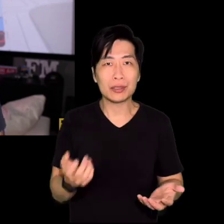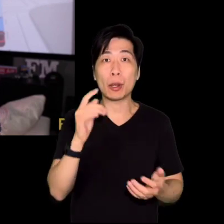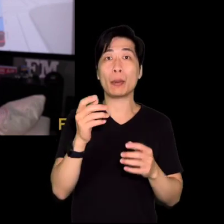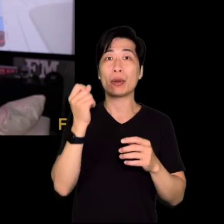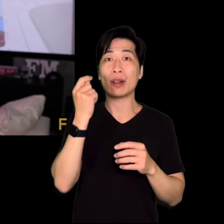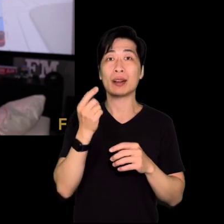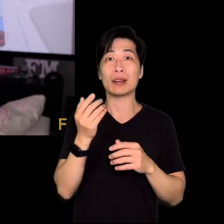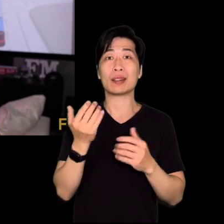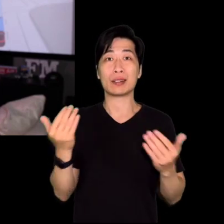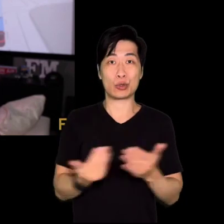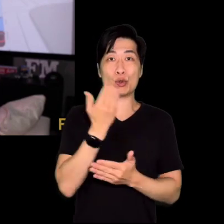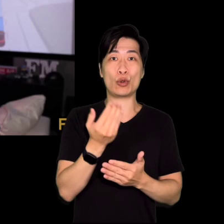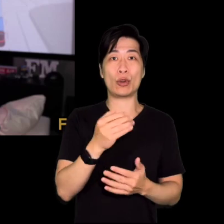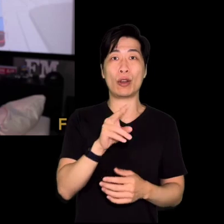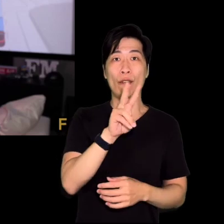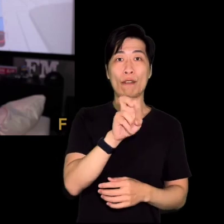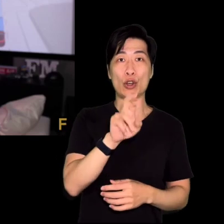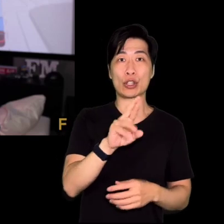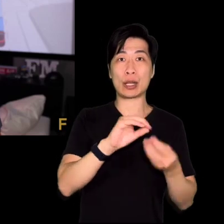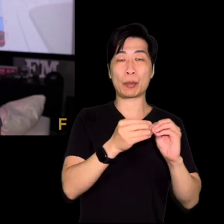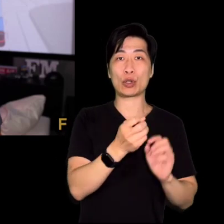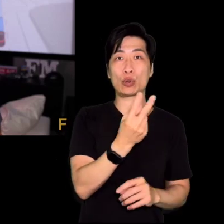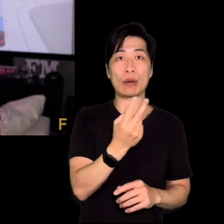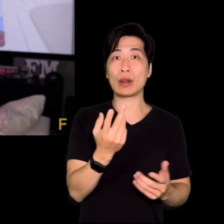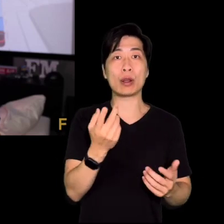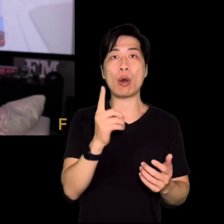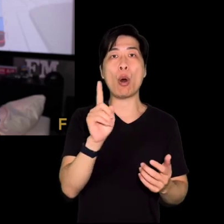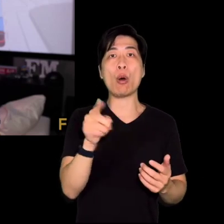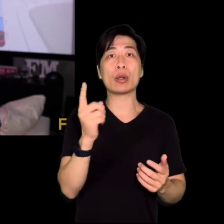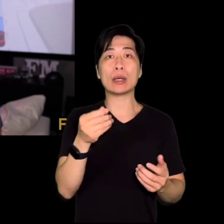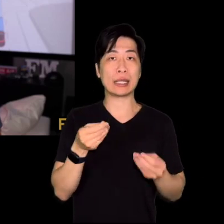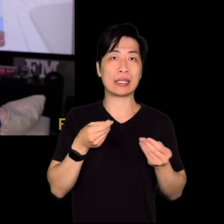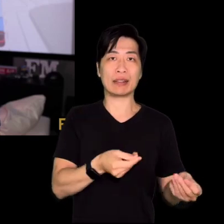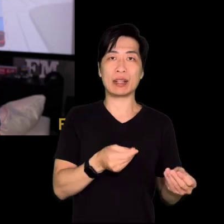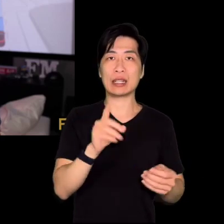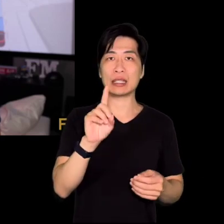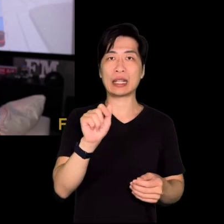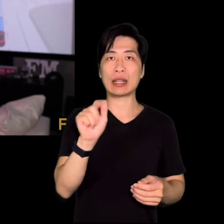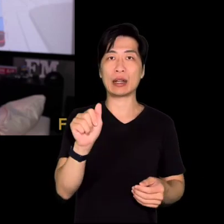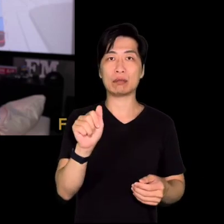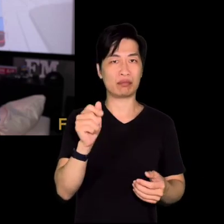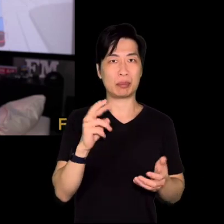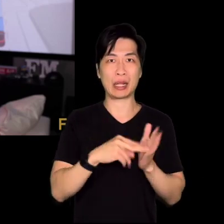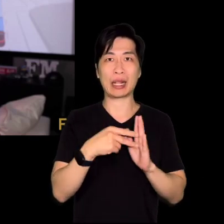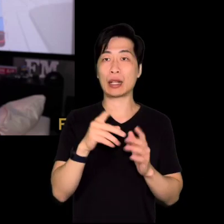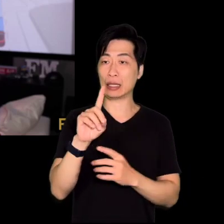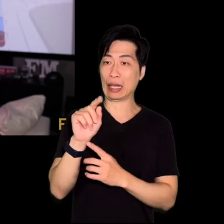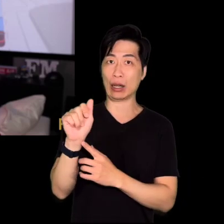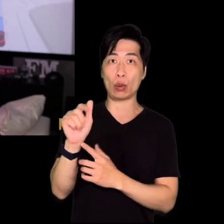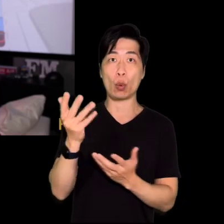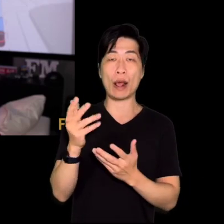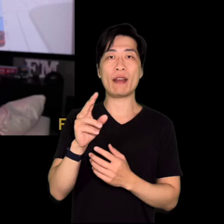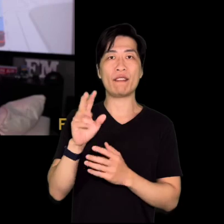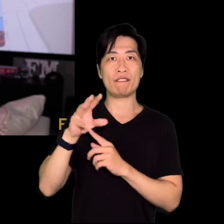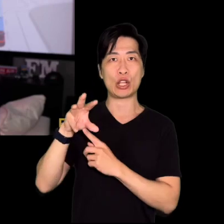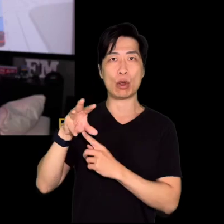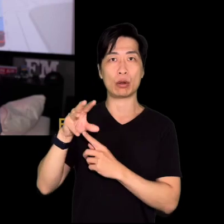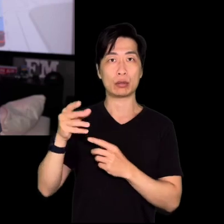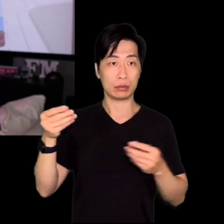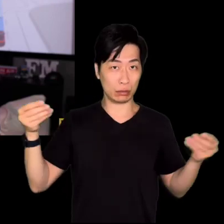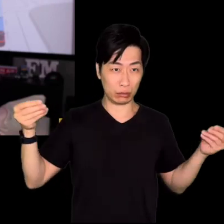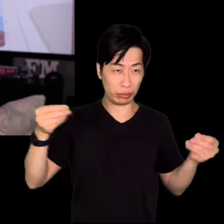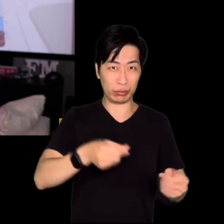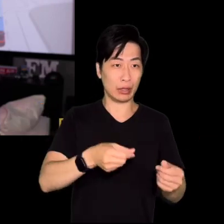12, all you have to do is just give it the data. You just have to give it the video, and then of cars being in